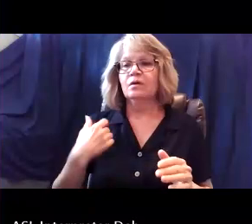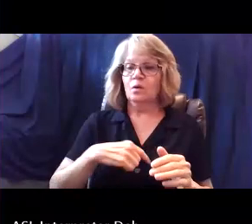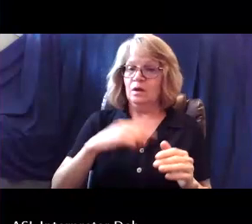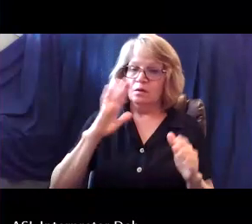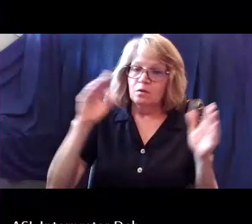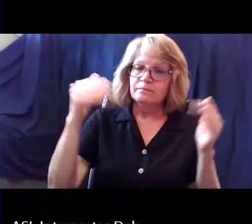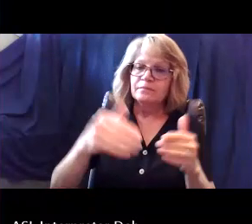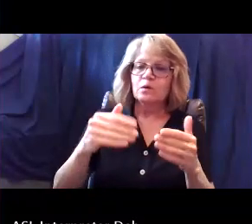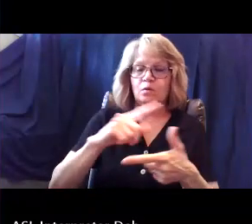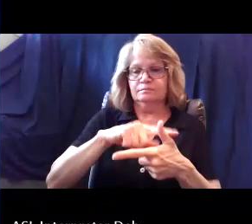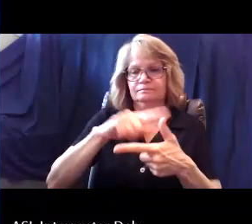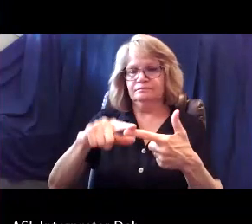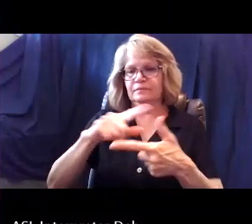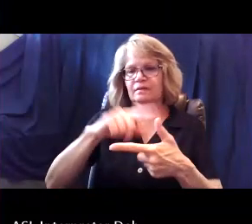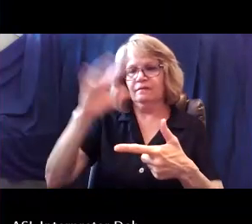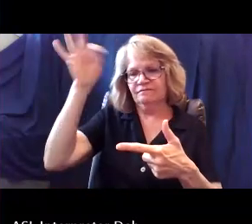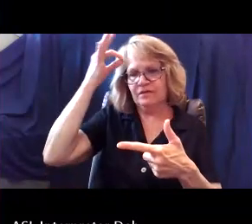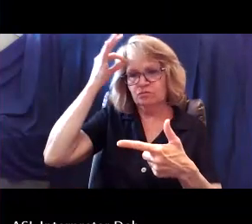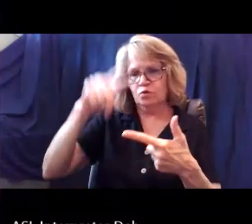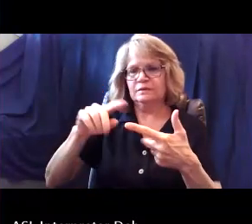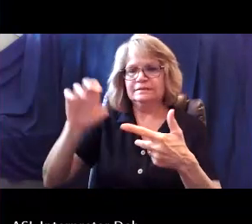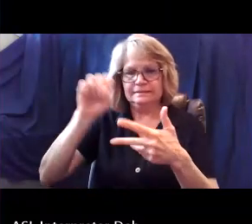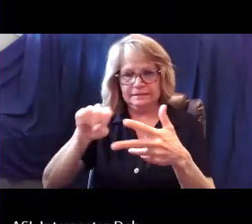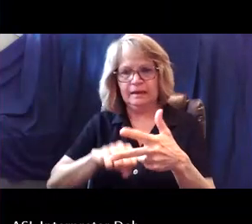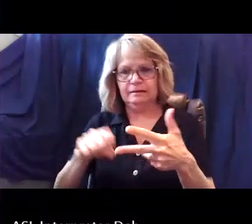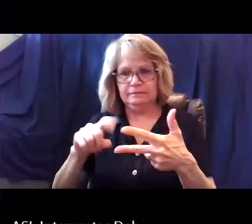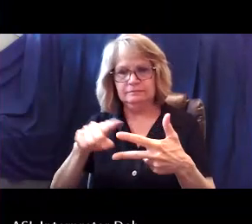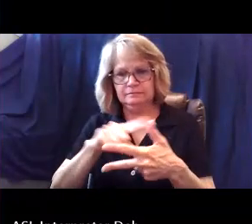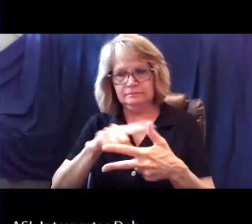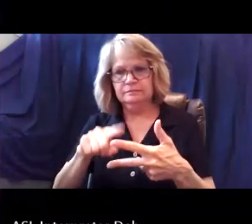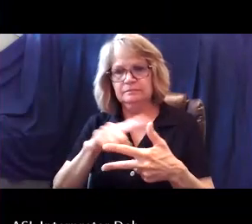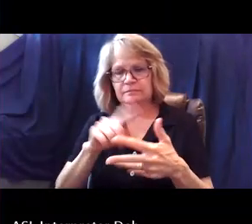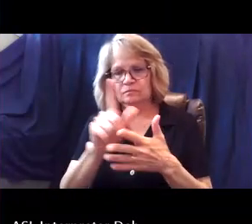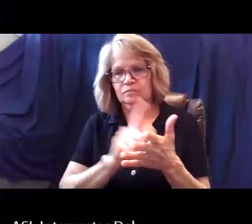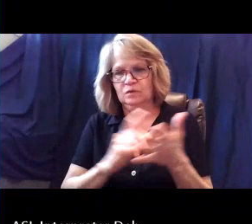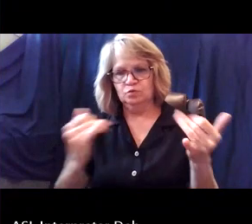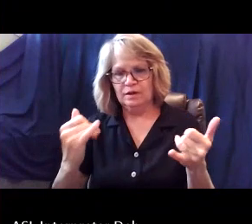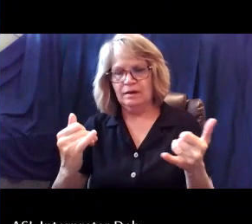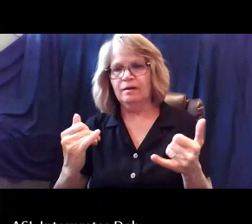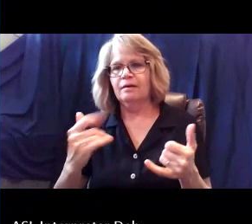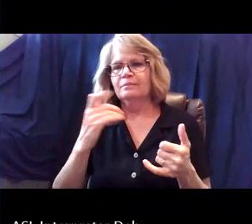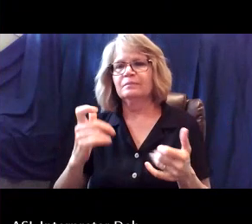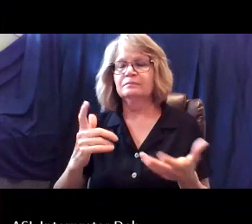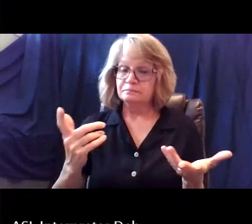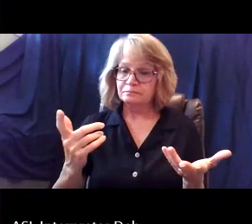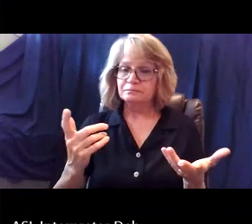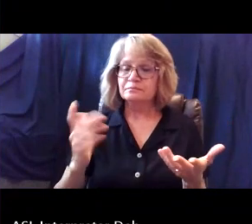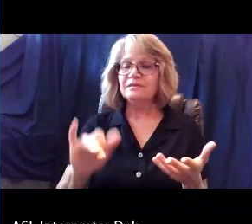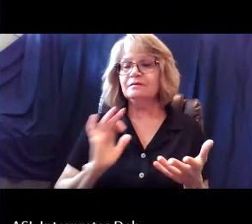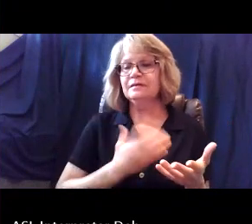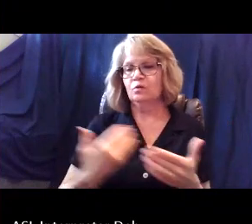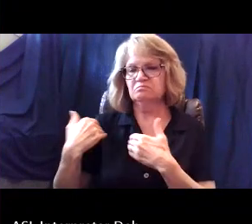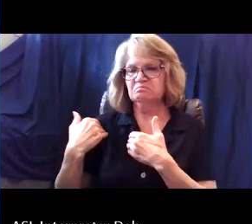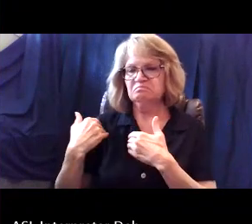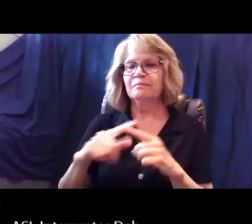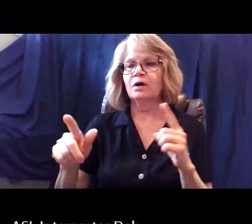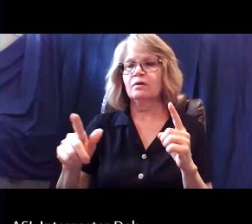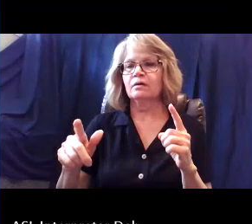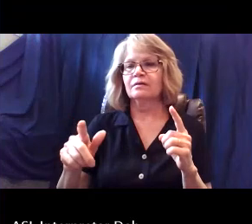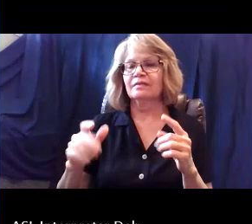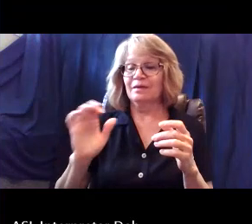about the federal and the state level today, since that's a jurisdiction, but there are separate